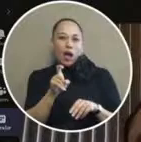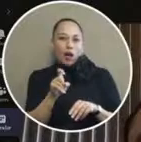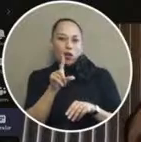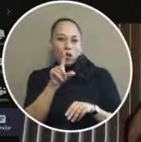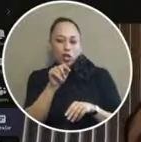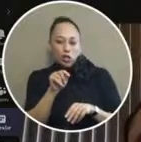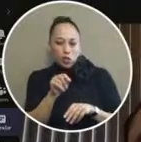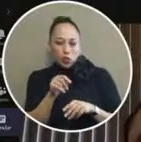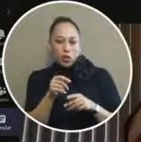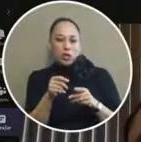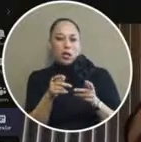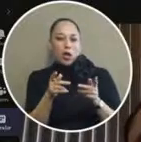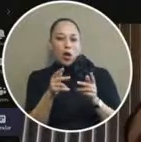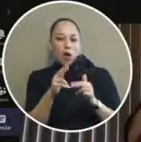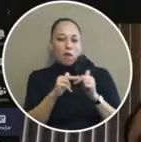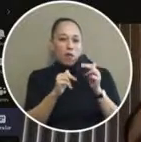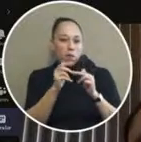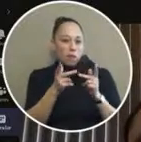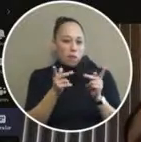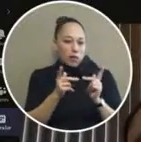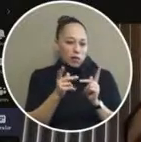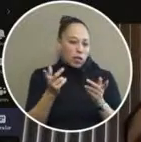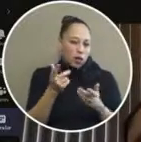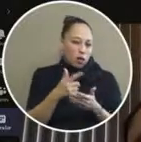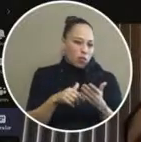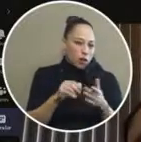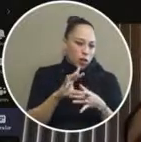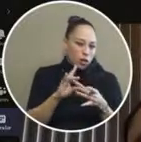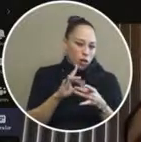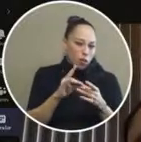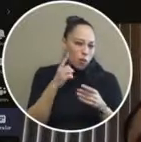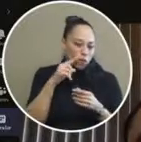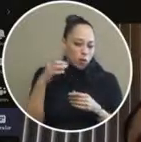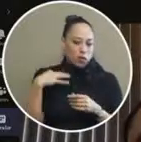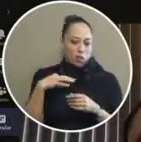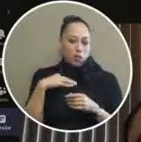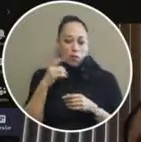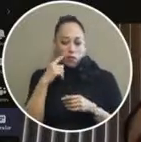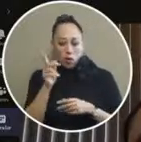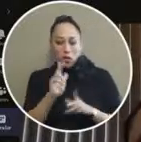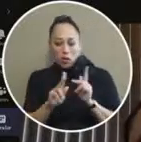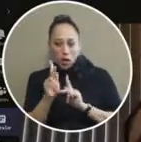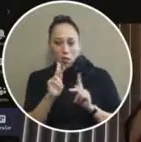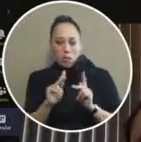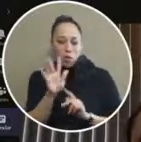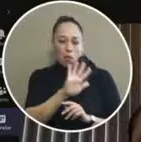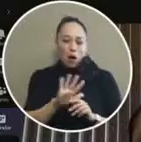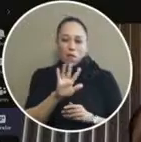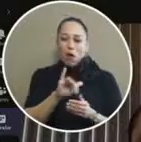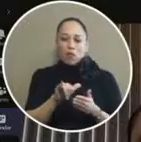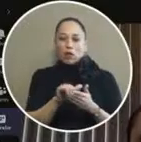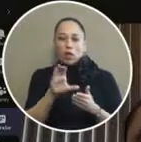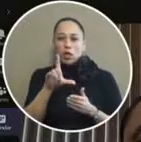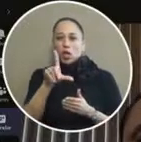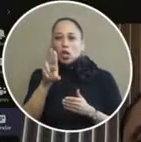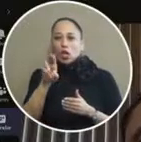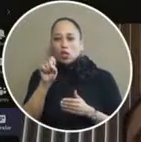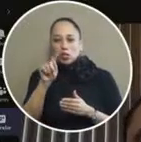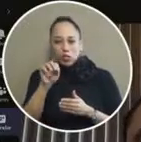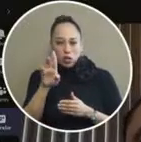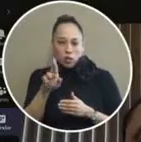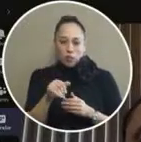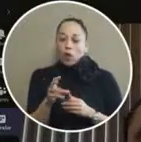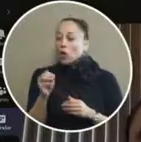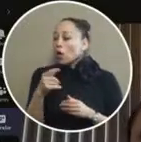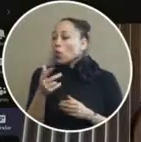120 of the facilities. I'm just wondering if you could comment for the benefit of the public about those clusters. Well,